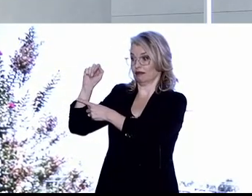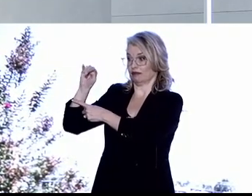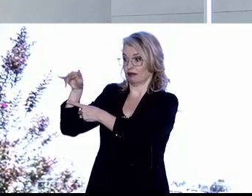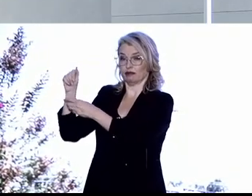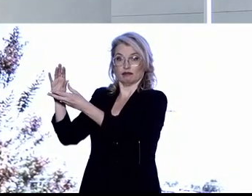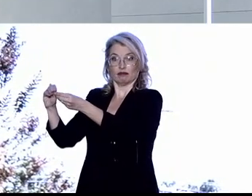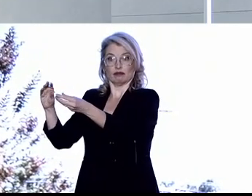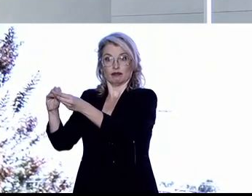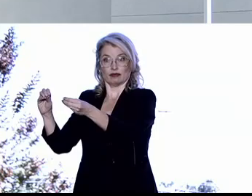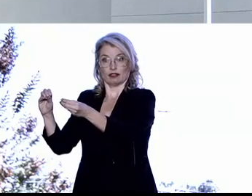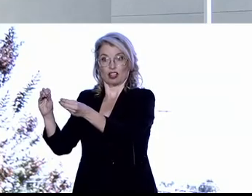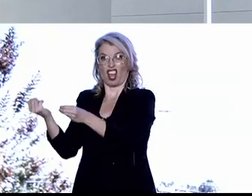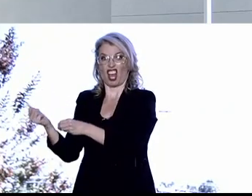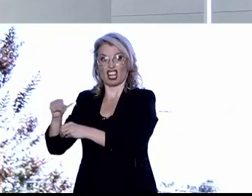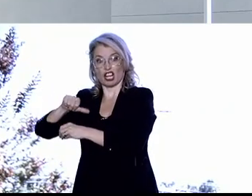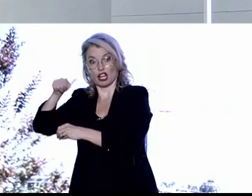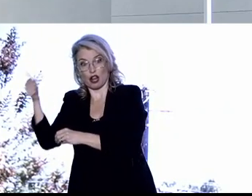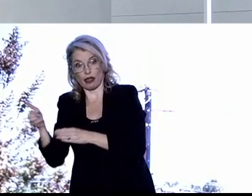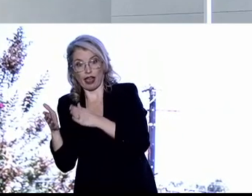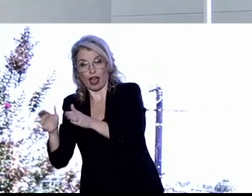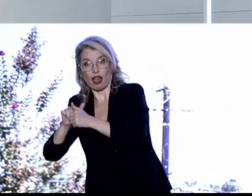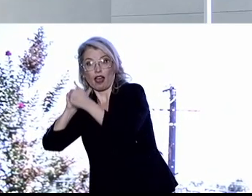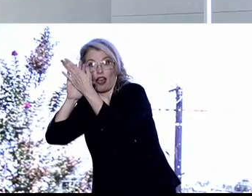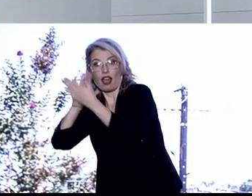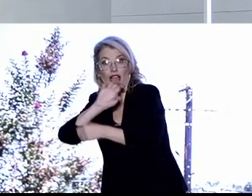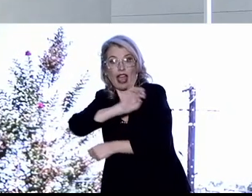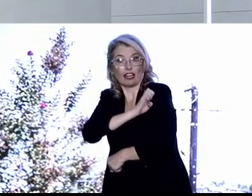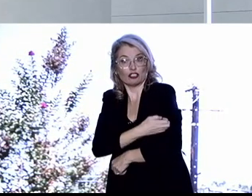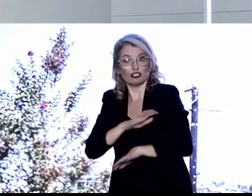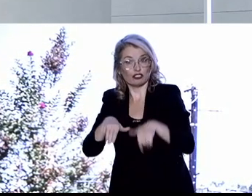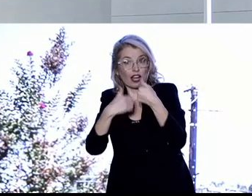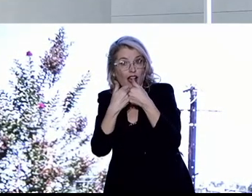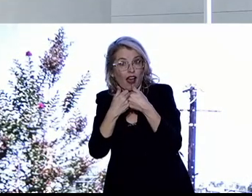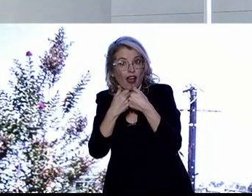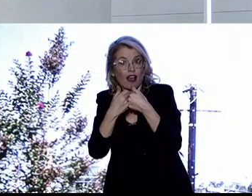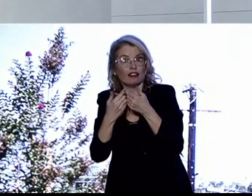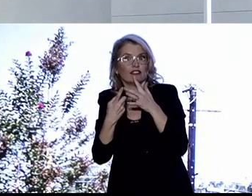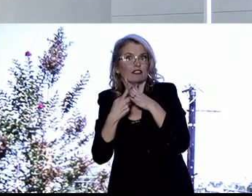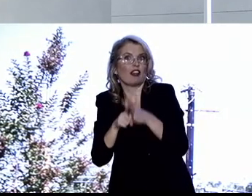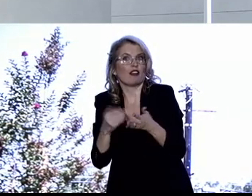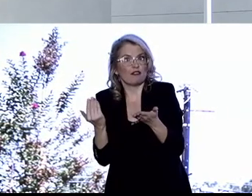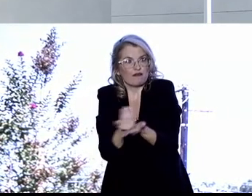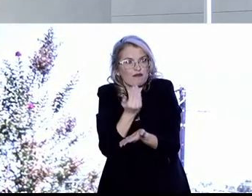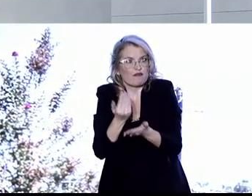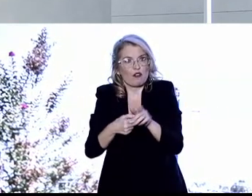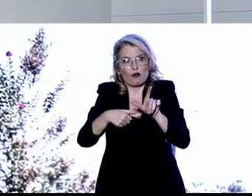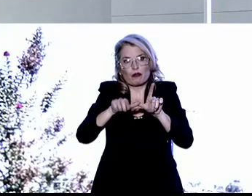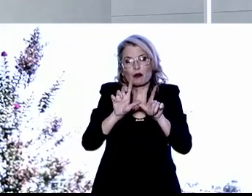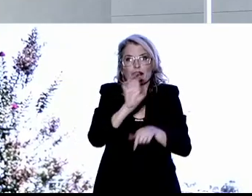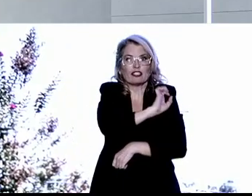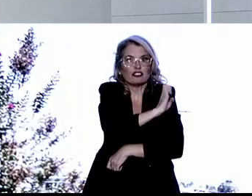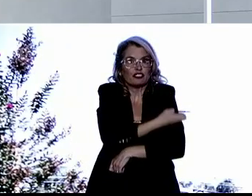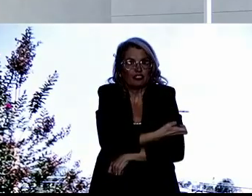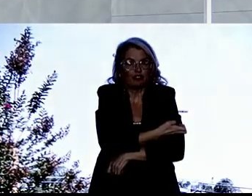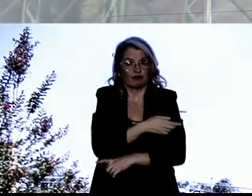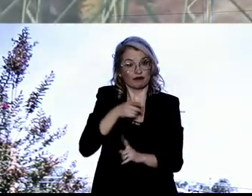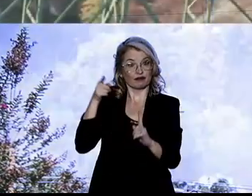mentioned earlier, another way we're tackling the energy challenge is by tapping into new sources of renewable